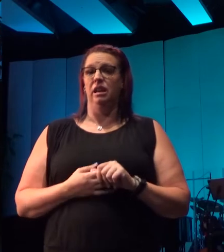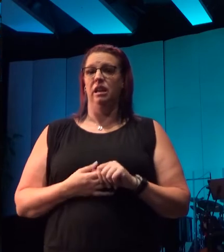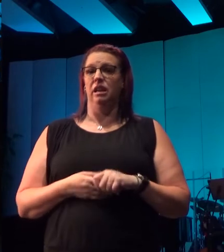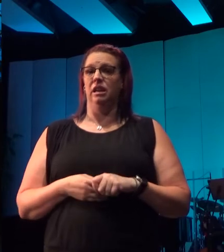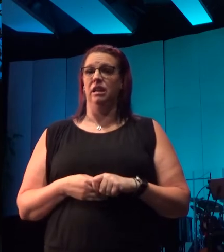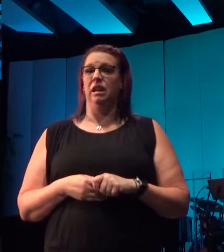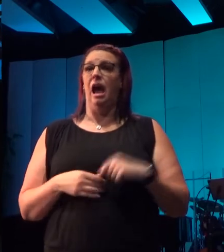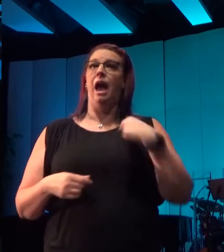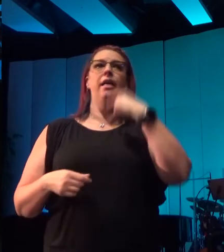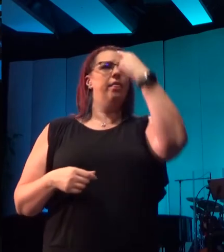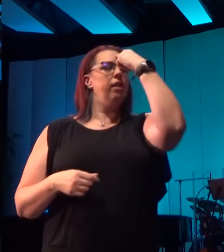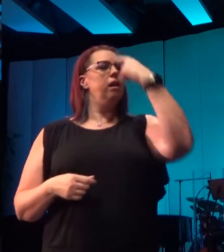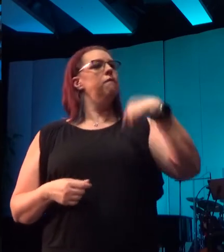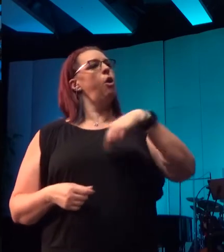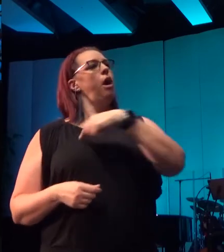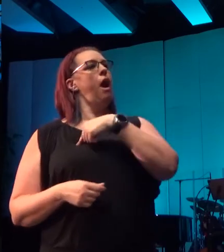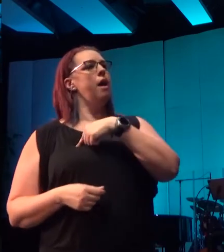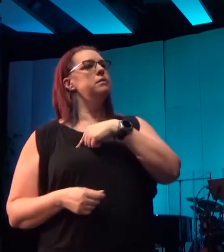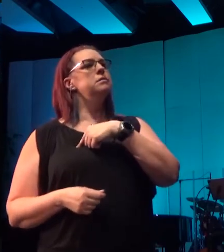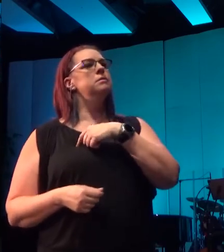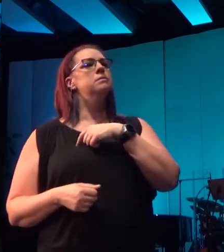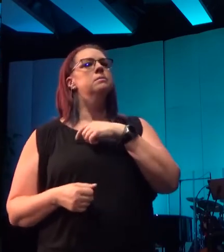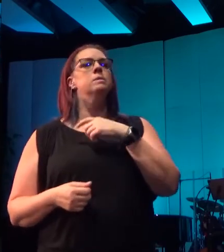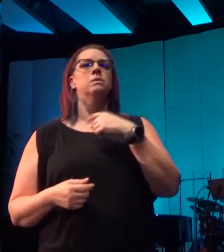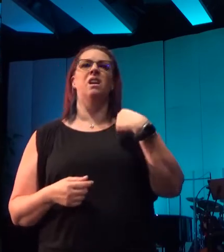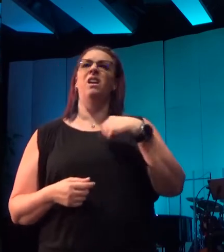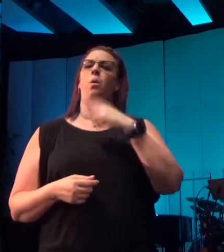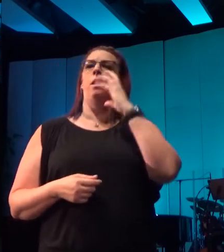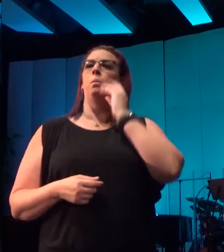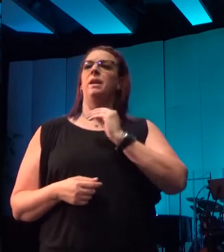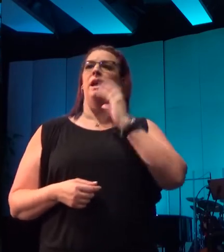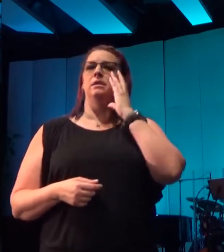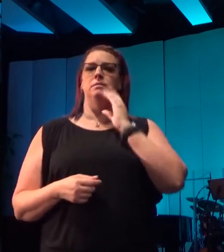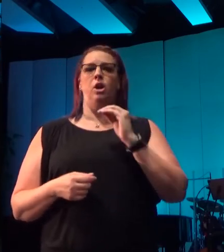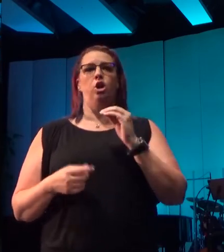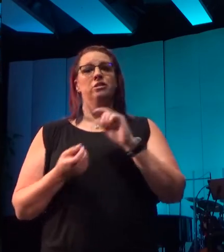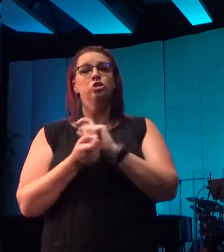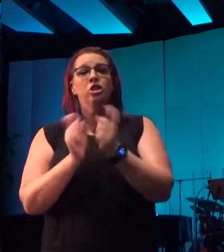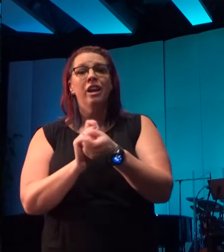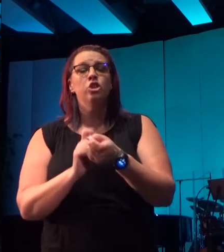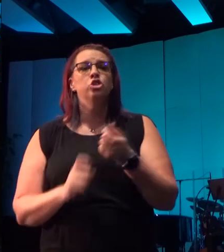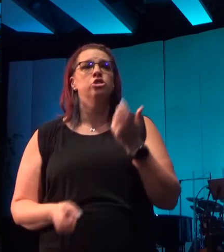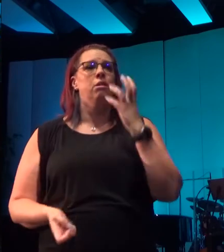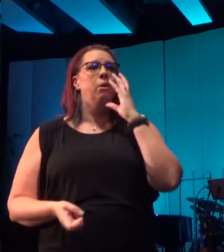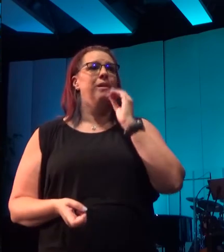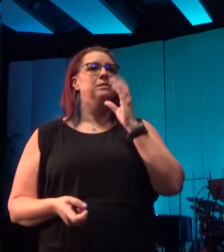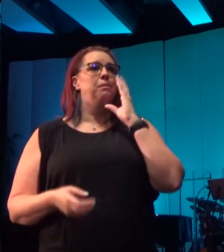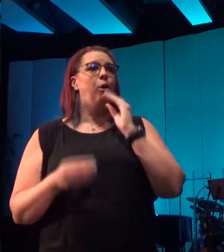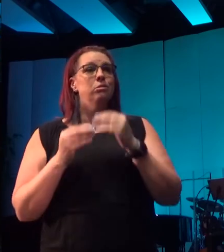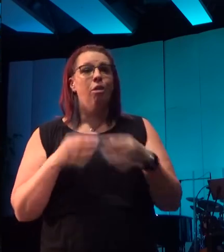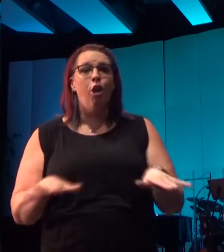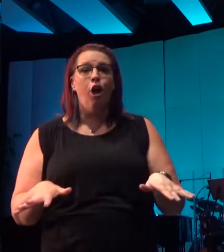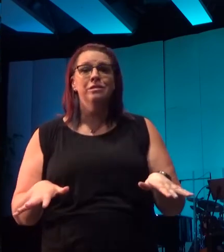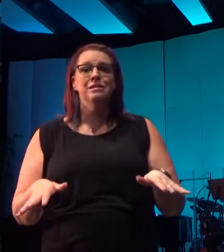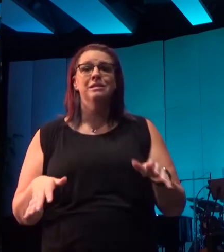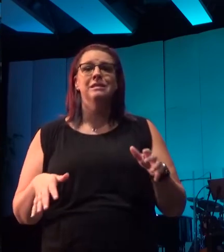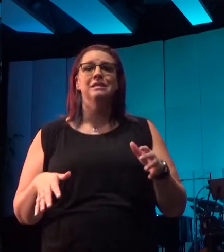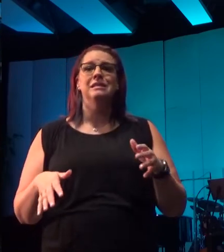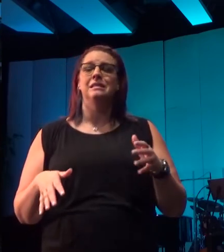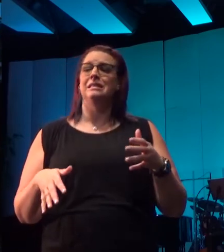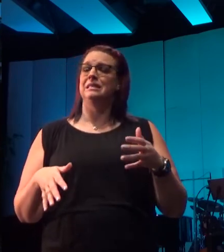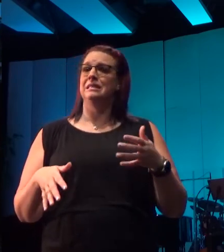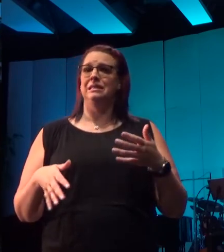are our encounter with change and with loss. None of us can get through this life